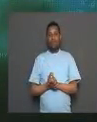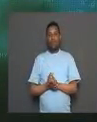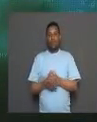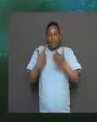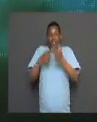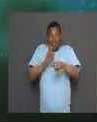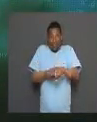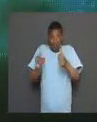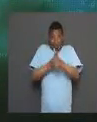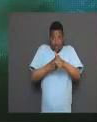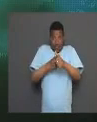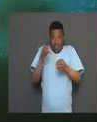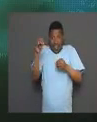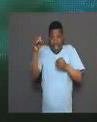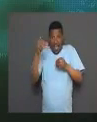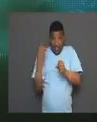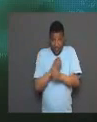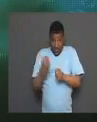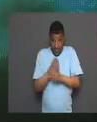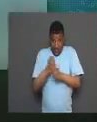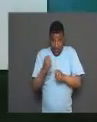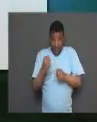is time for our first activity, students.